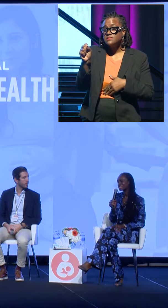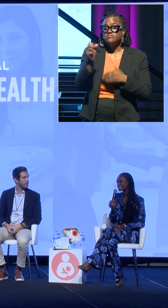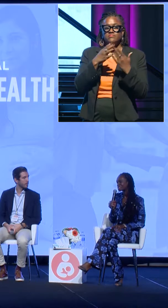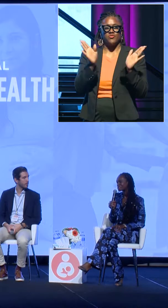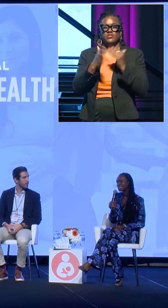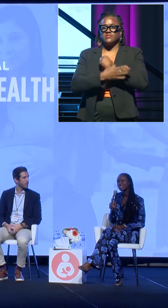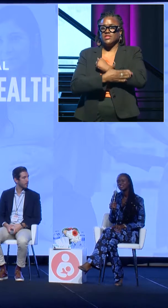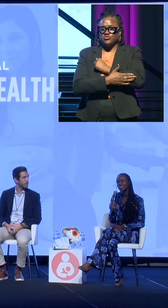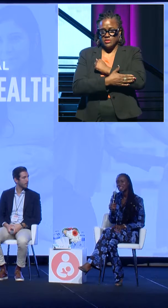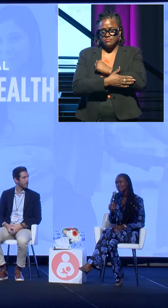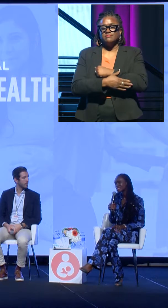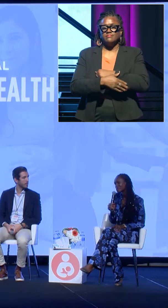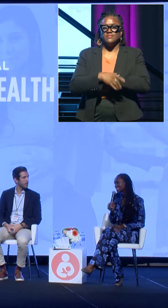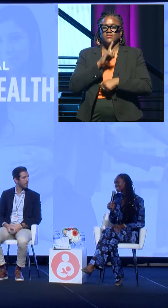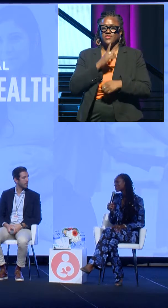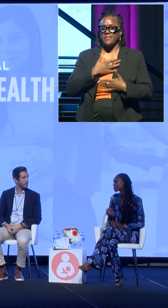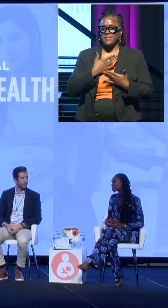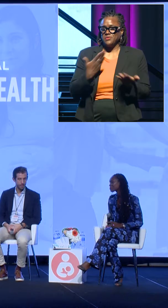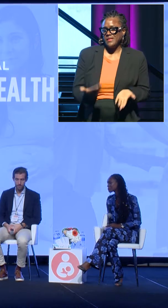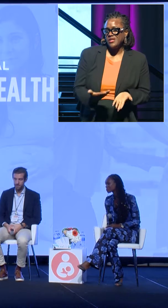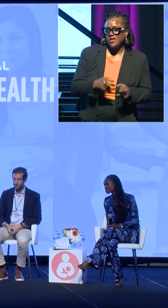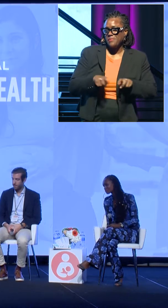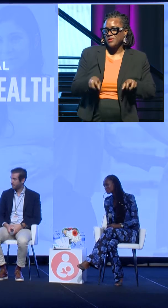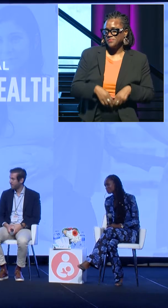across the country as well. Very happy to be here.